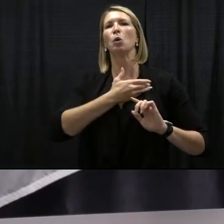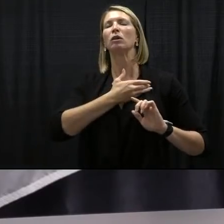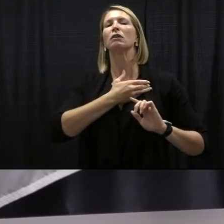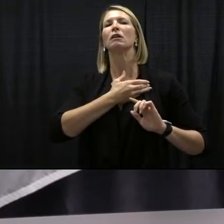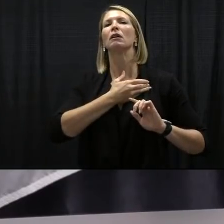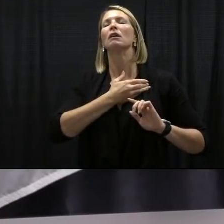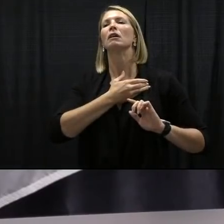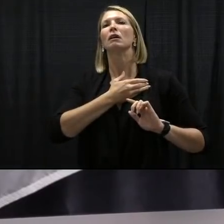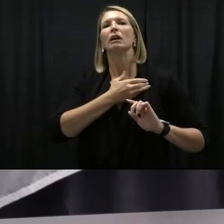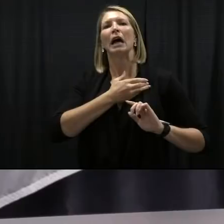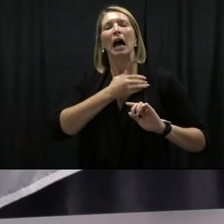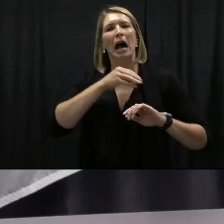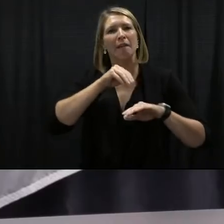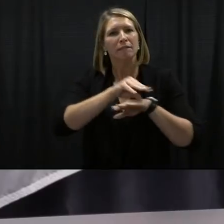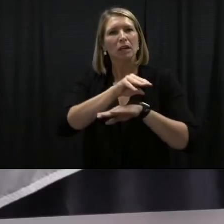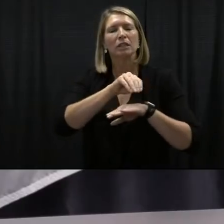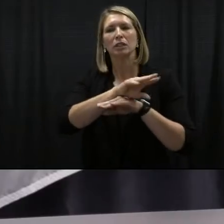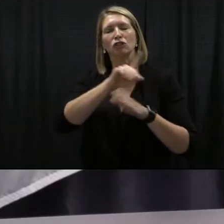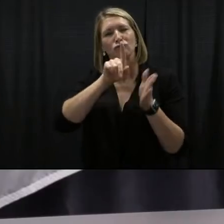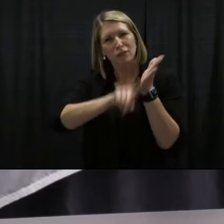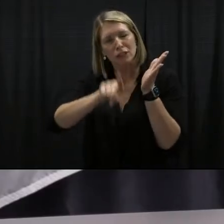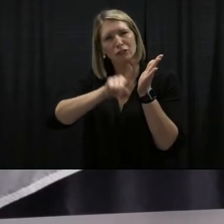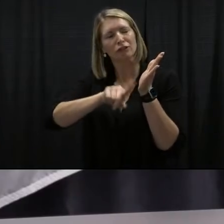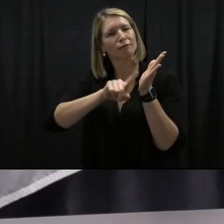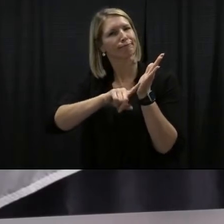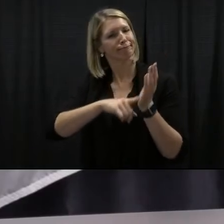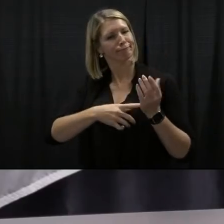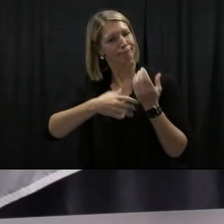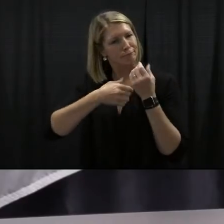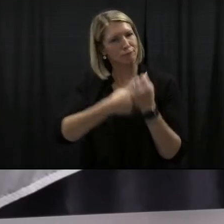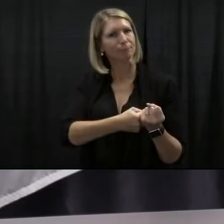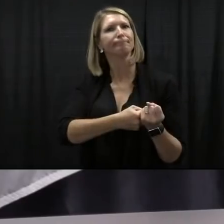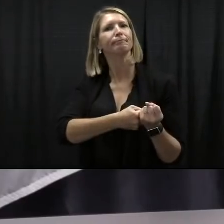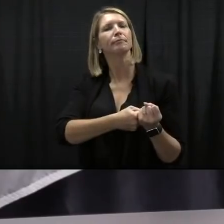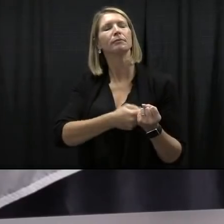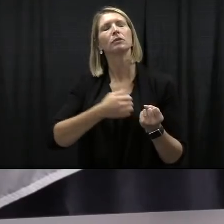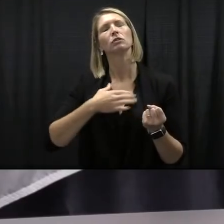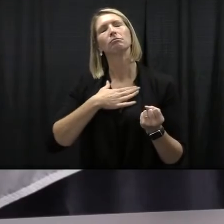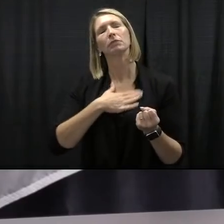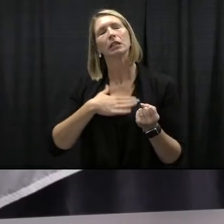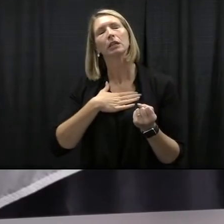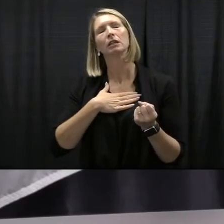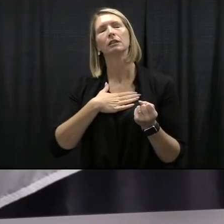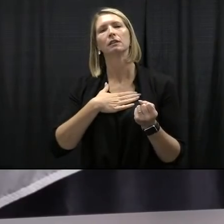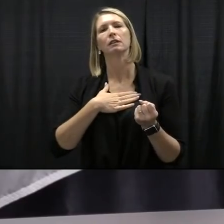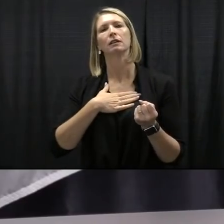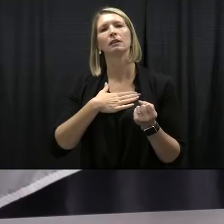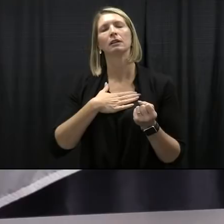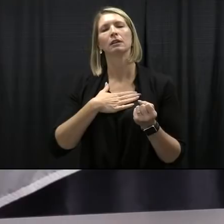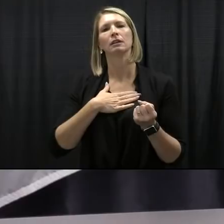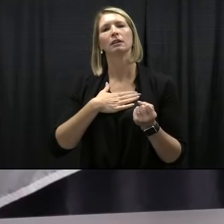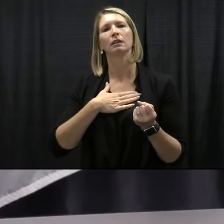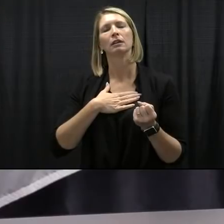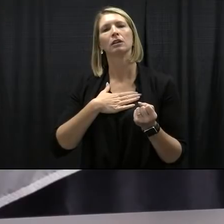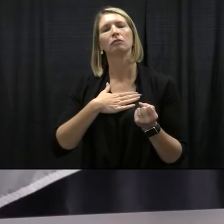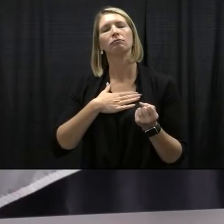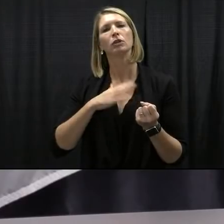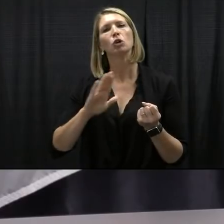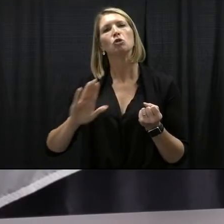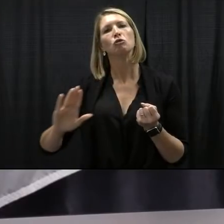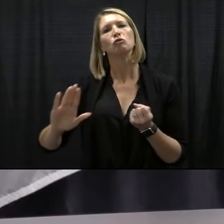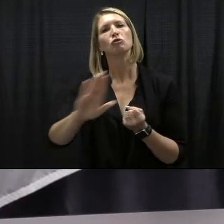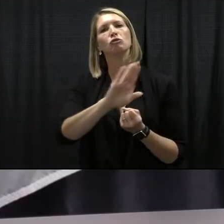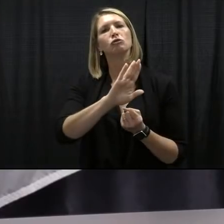will enable us to get back to a more normal way of life. So please do your part, as generations of Newfoundlanders have done